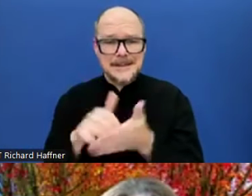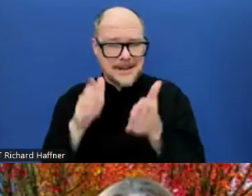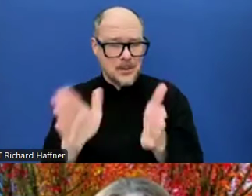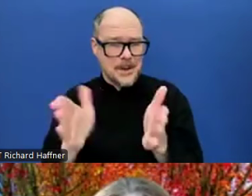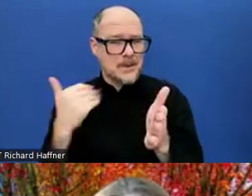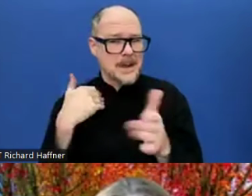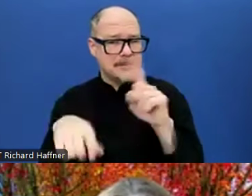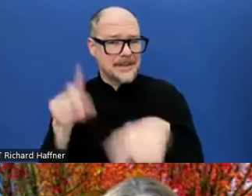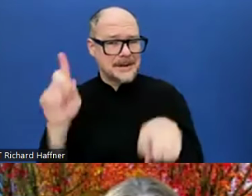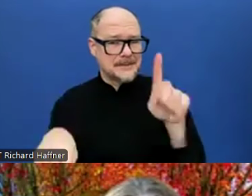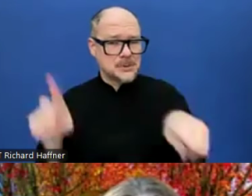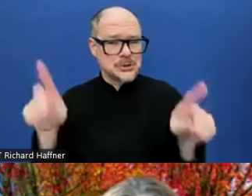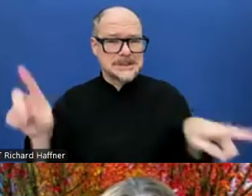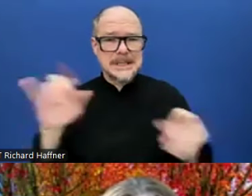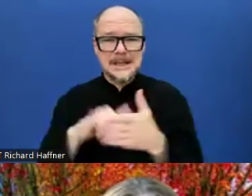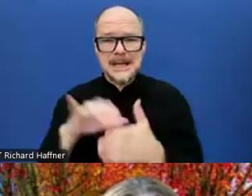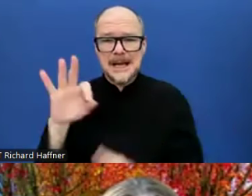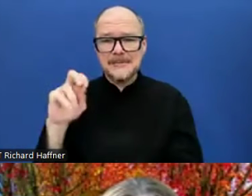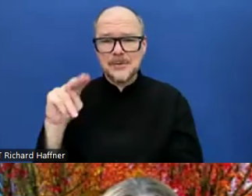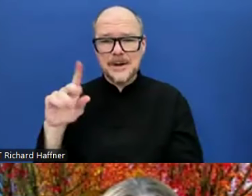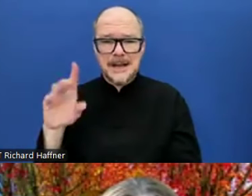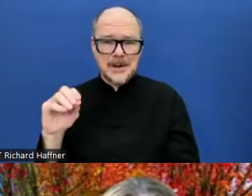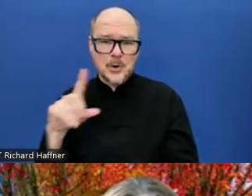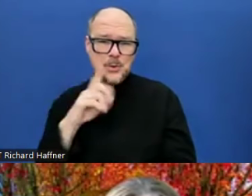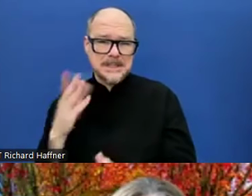diversity that Fernando is suggesting.